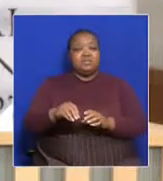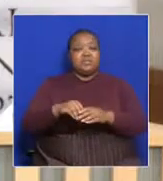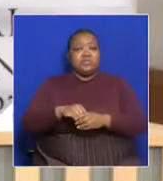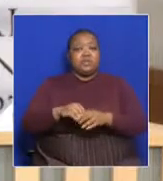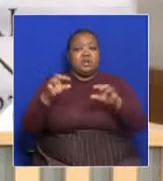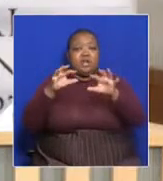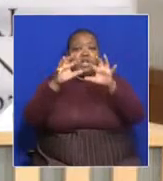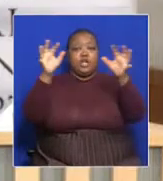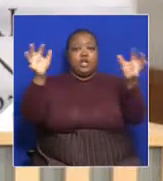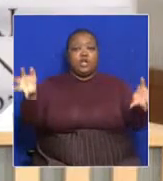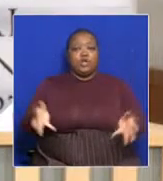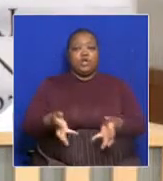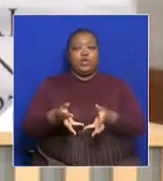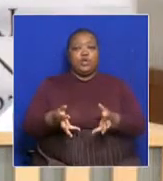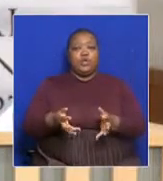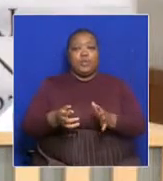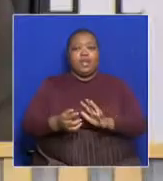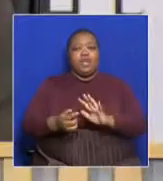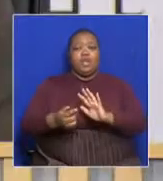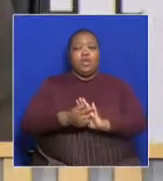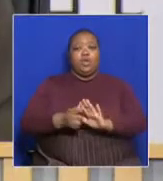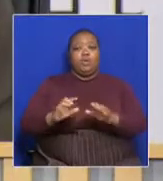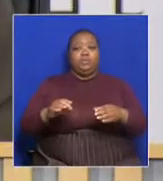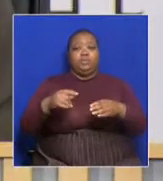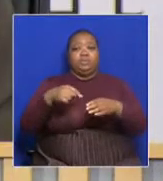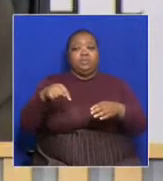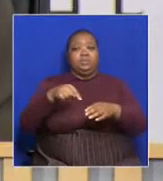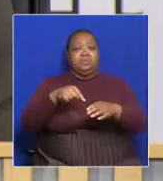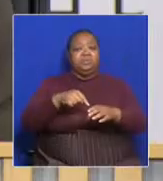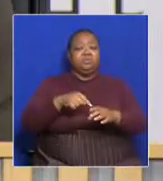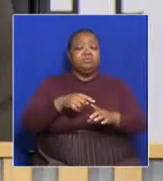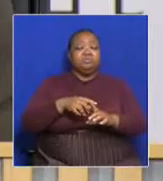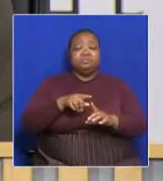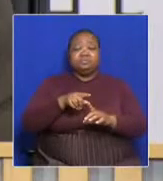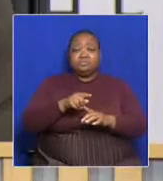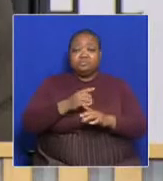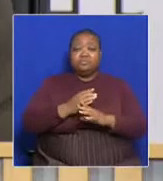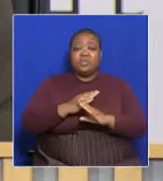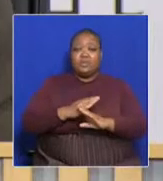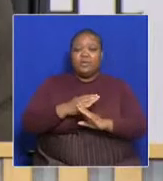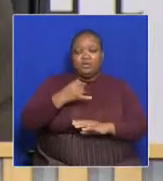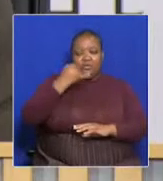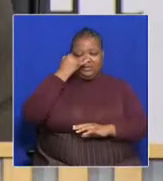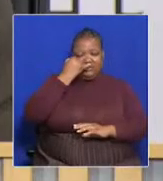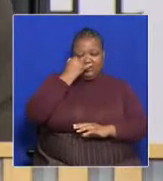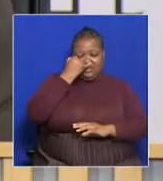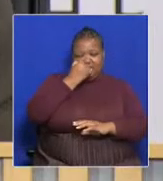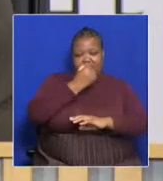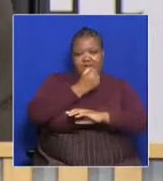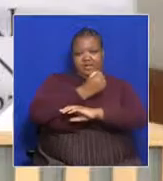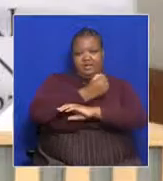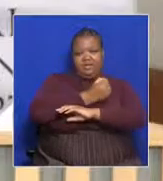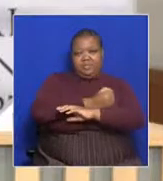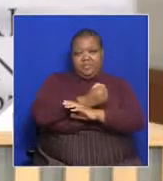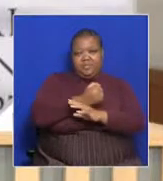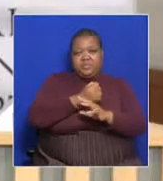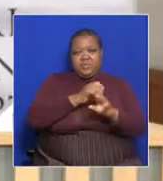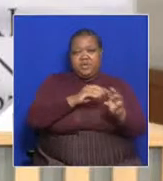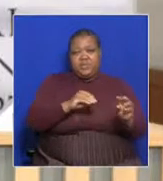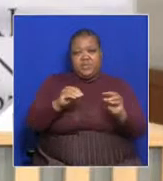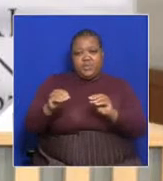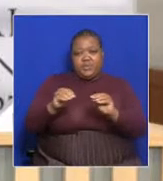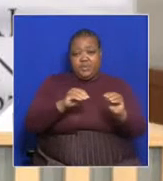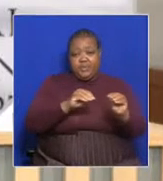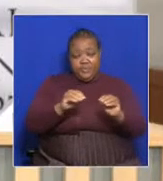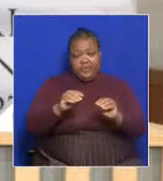enforcement movement against drug trafficking. You play a significant role there. Yes. You share and receive intelligence Yes. and other matters.